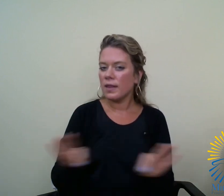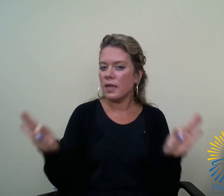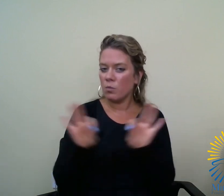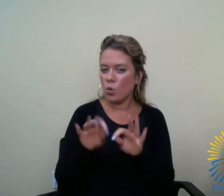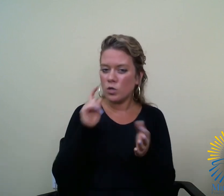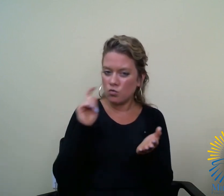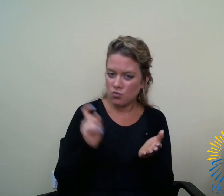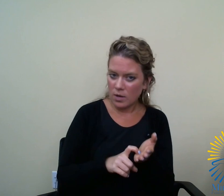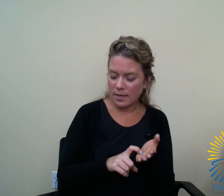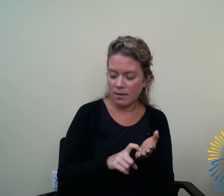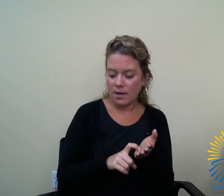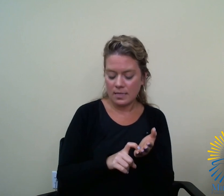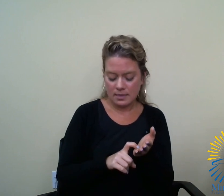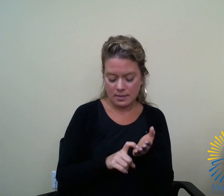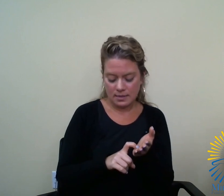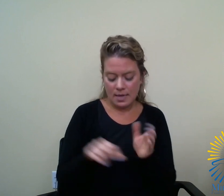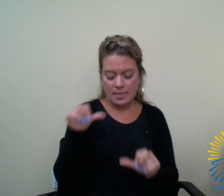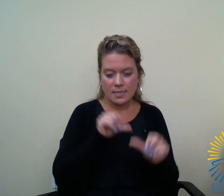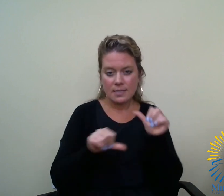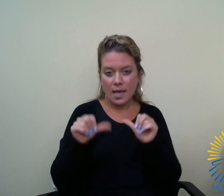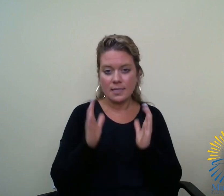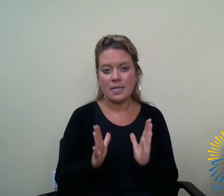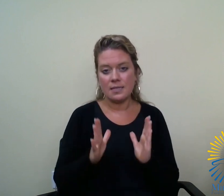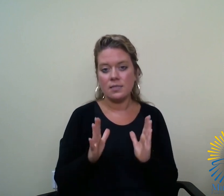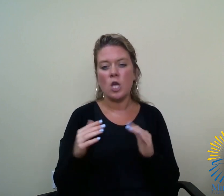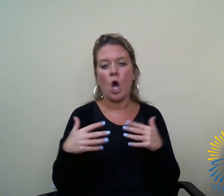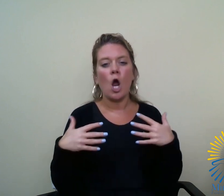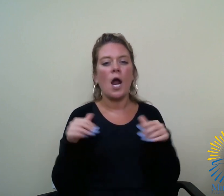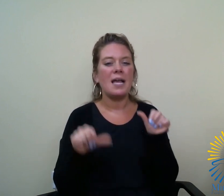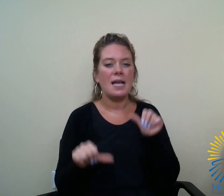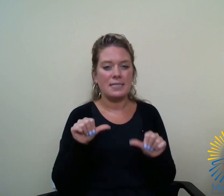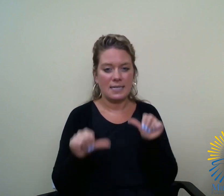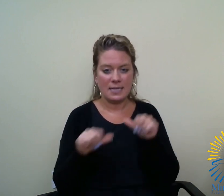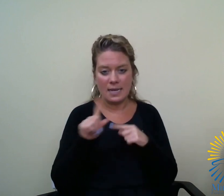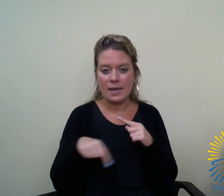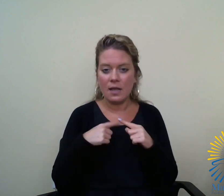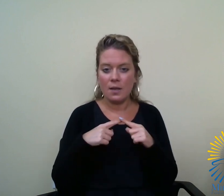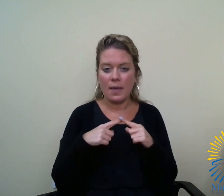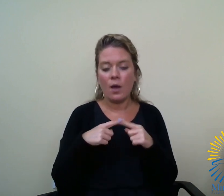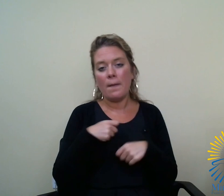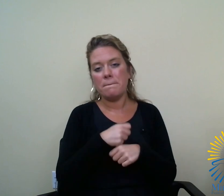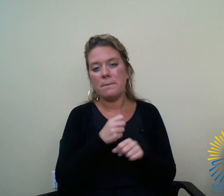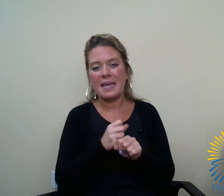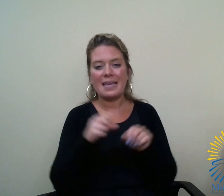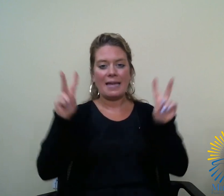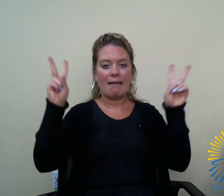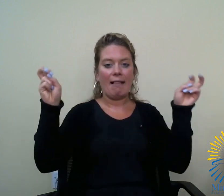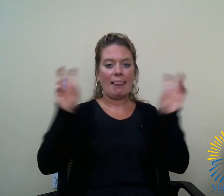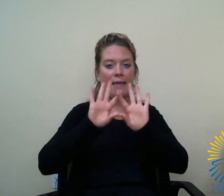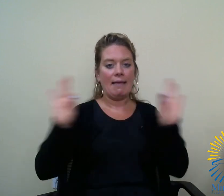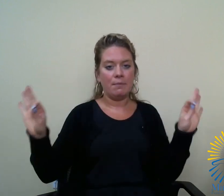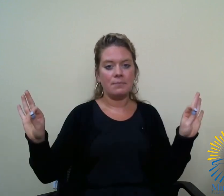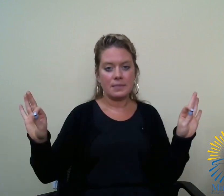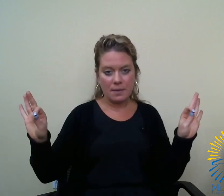to recognize that scientists are very hesitant about making claims that